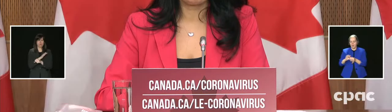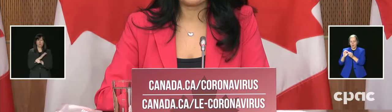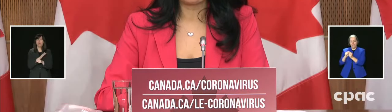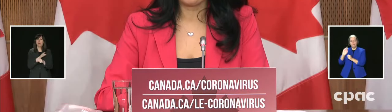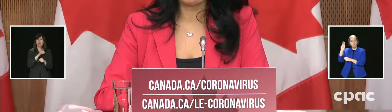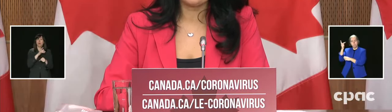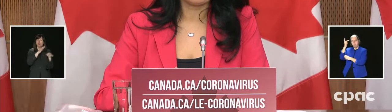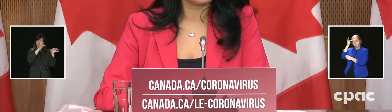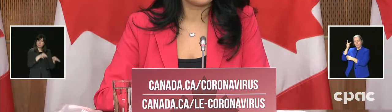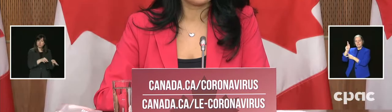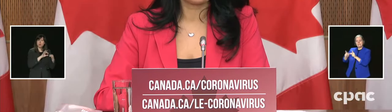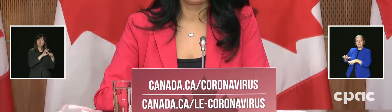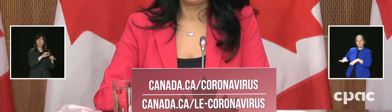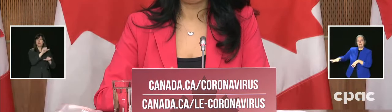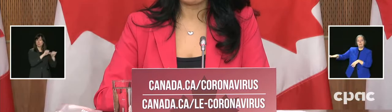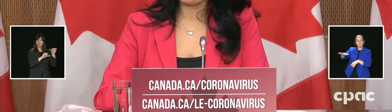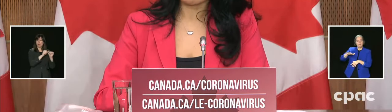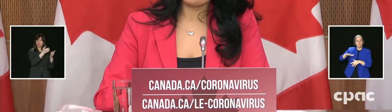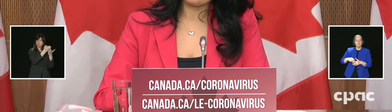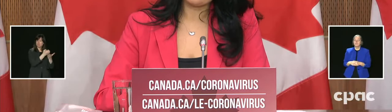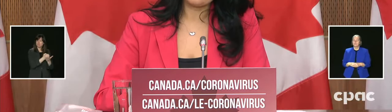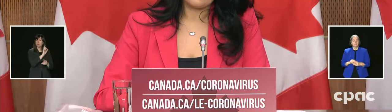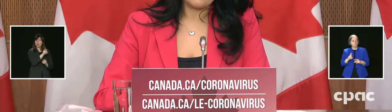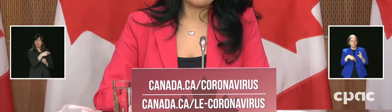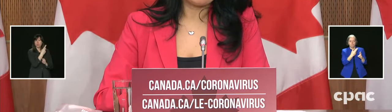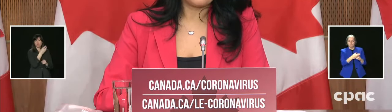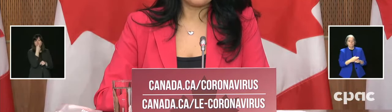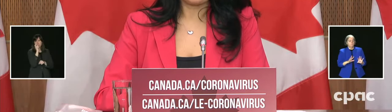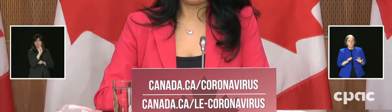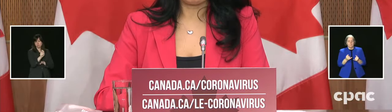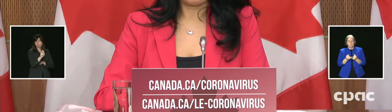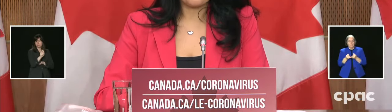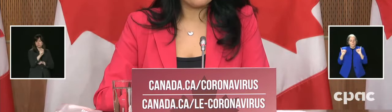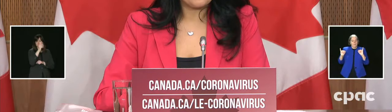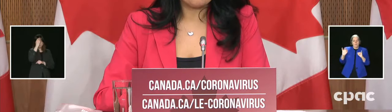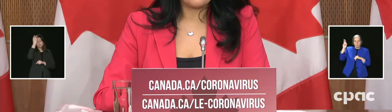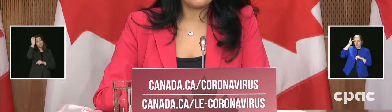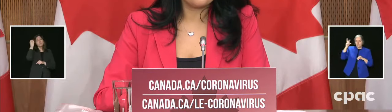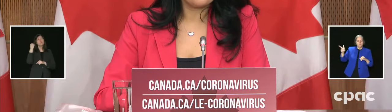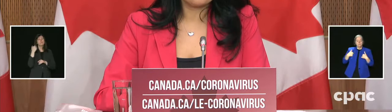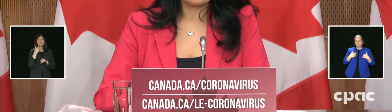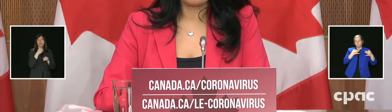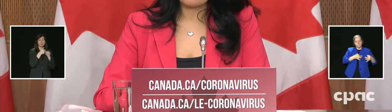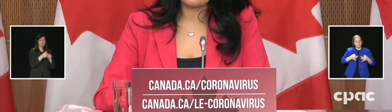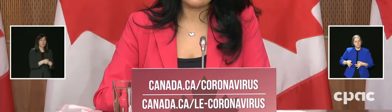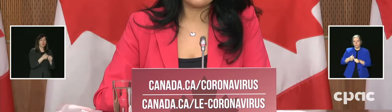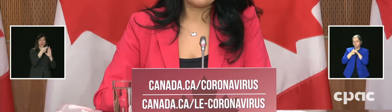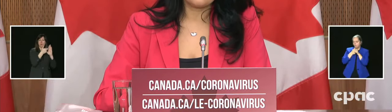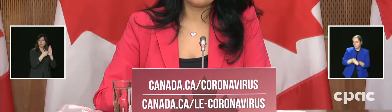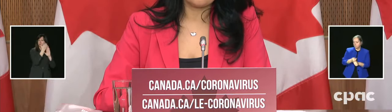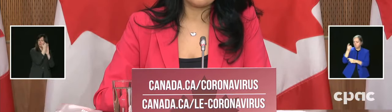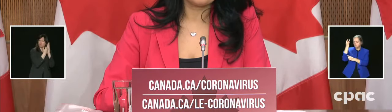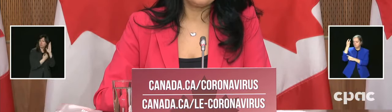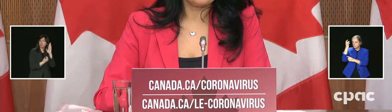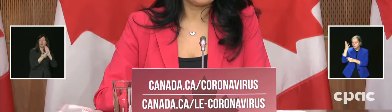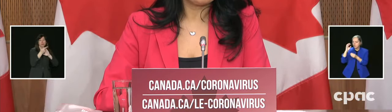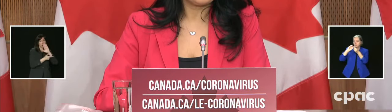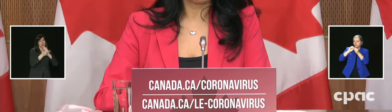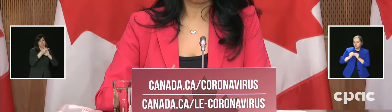made based only on science and evidence, and it's grounded by the regulation, so it's grounded in